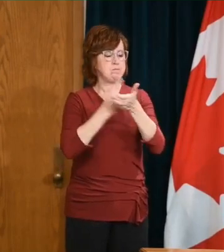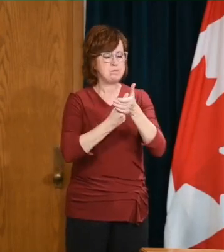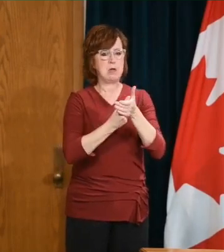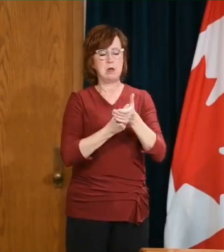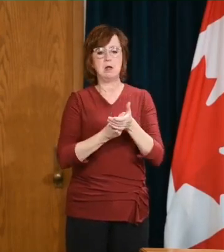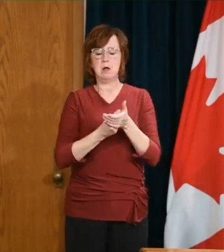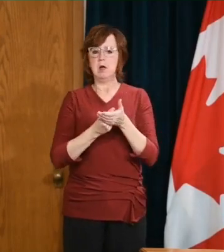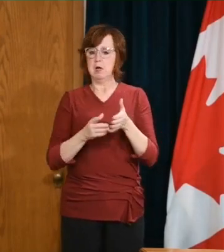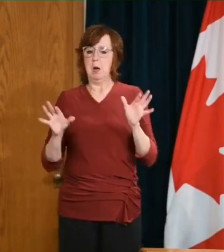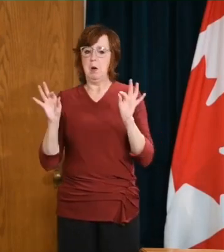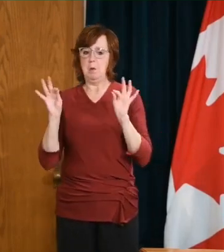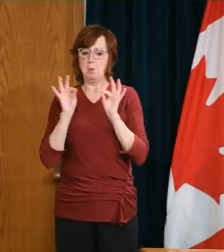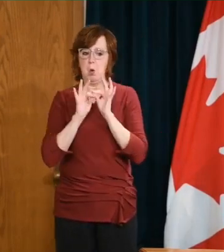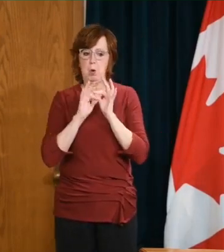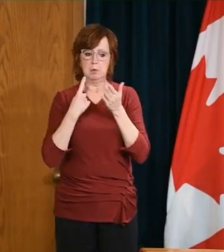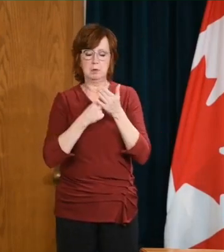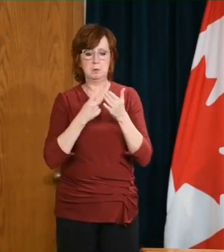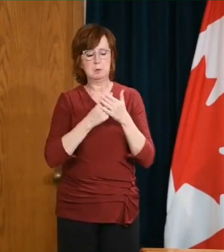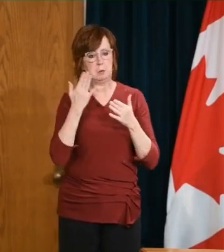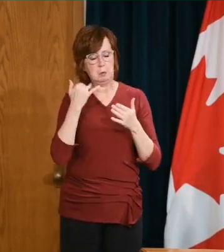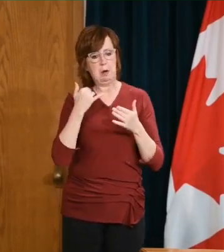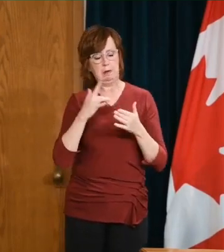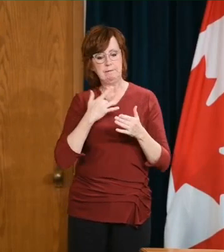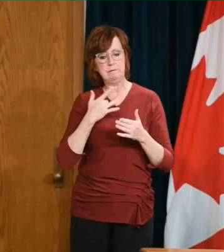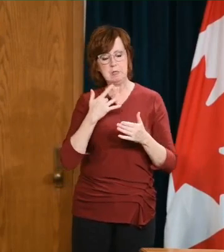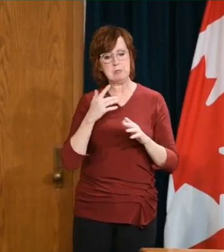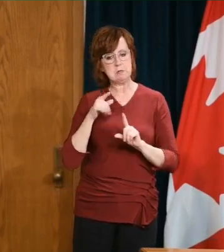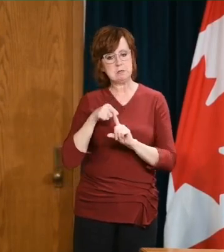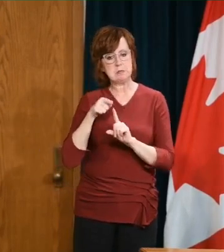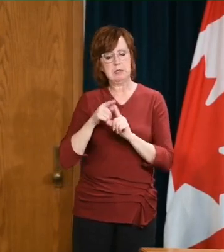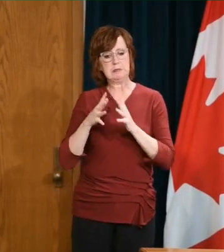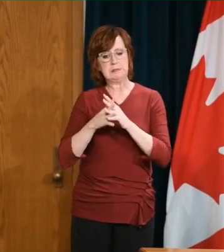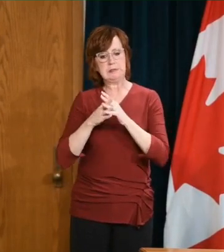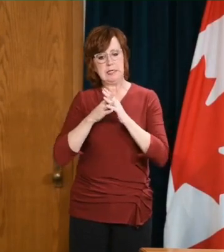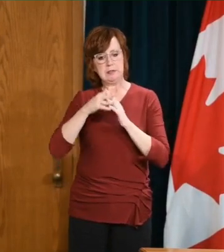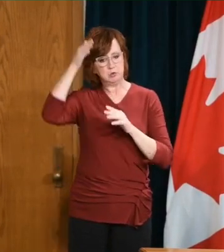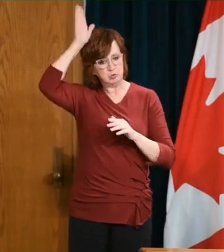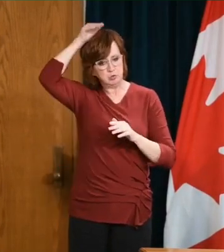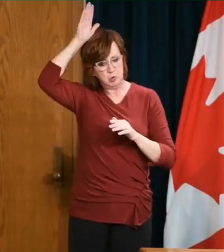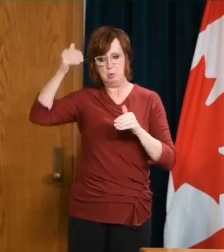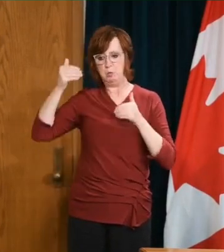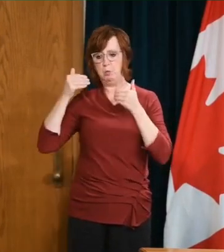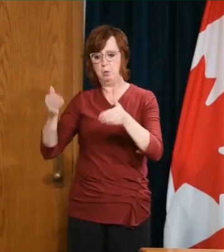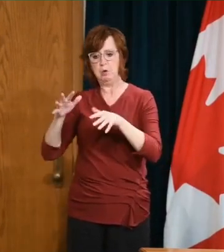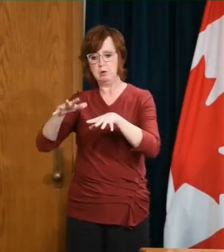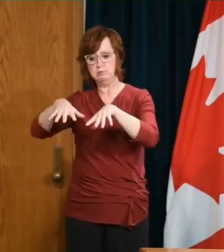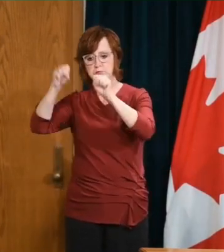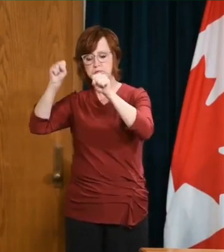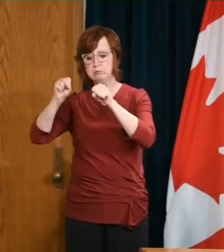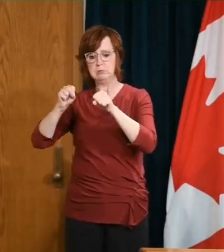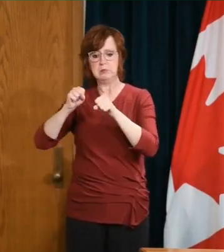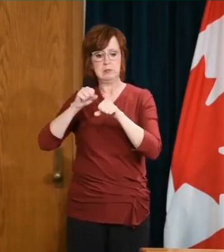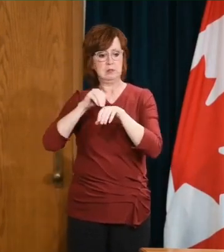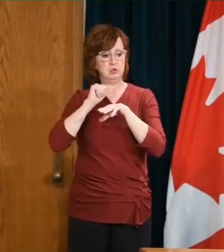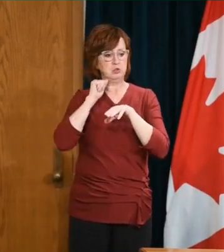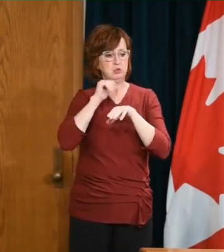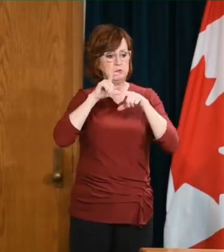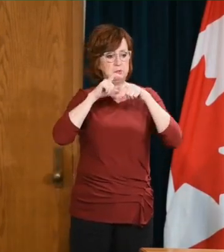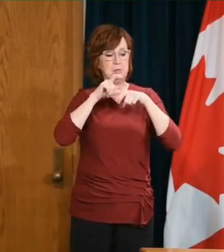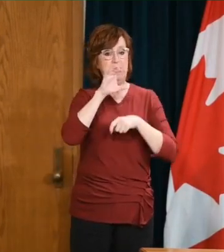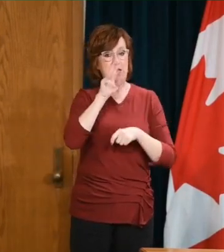the reckless direction of the Trump administration, the direction they gave for 3M to cease shipping N95 masks to